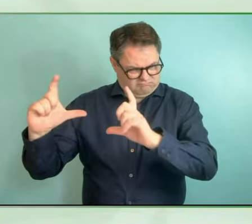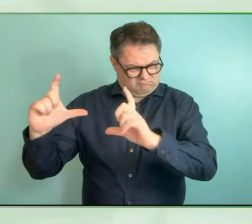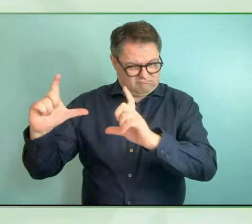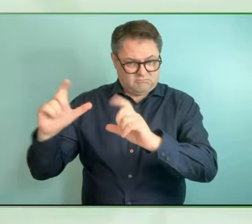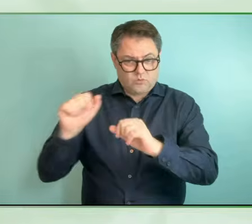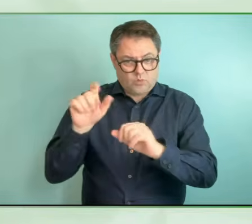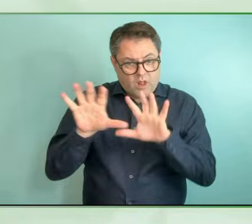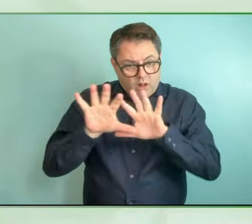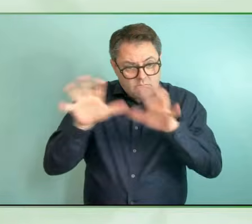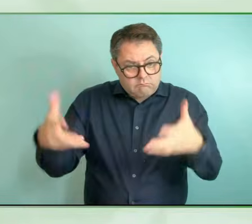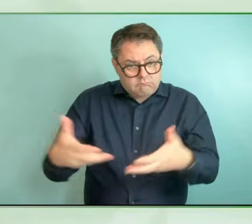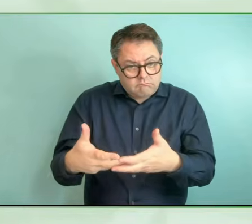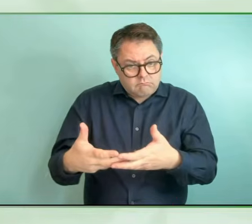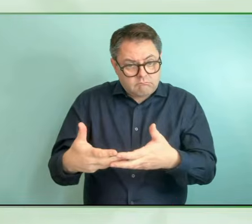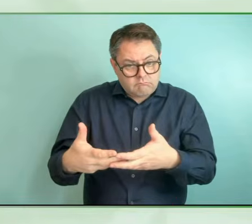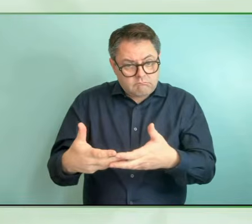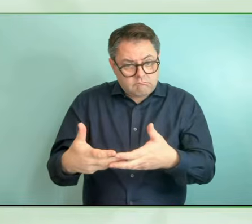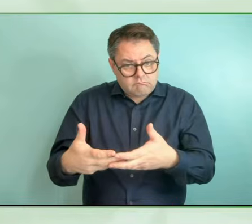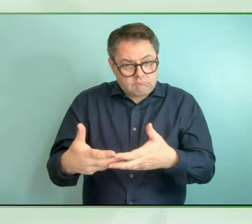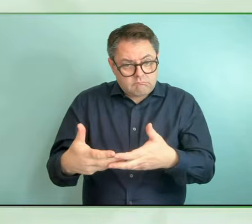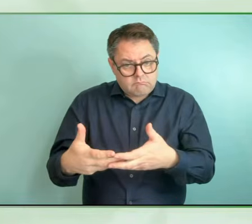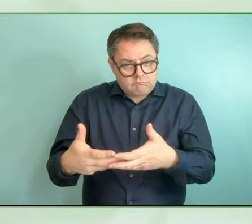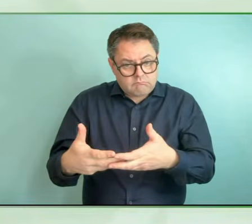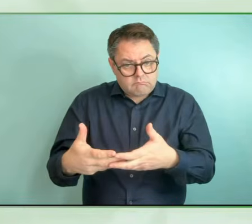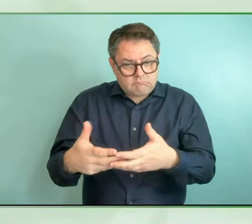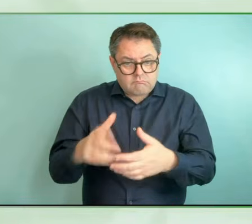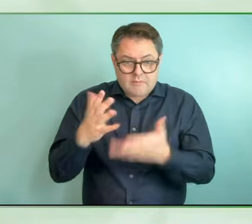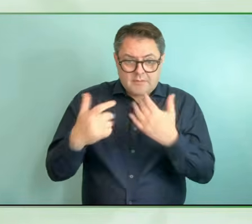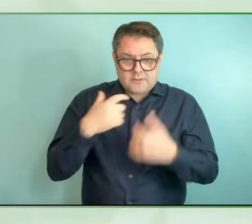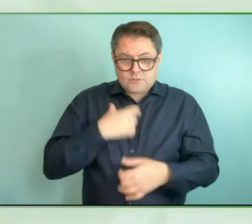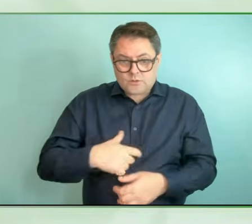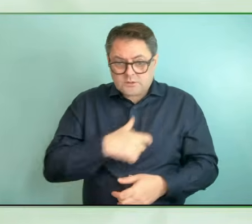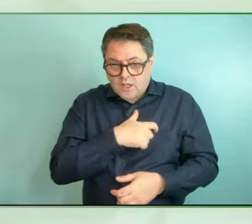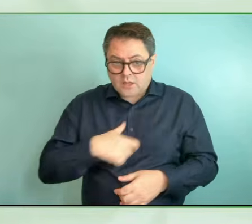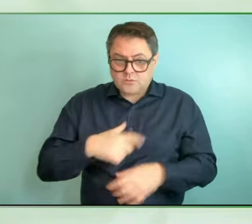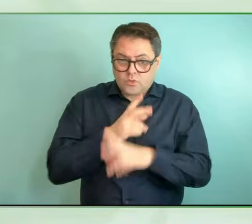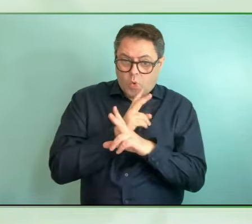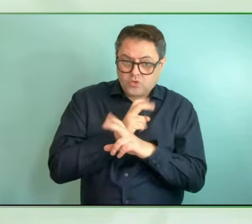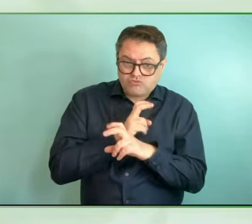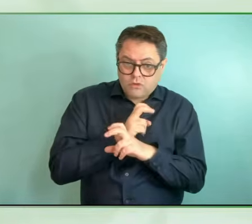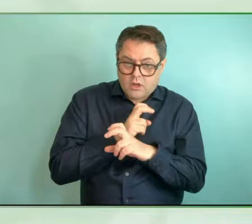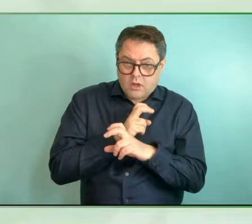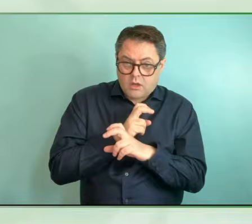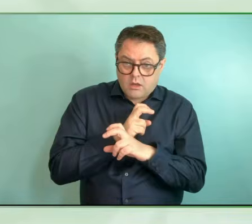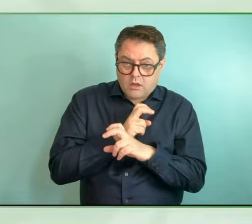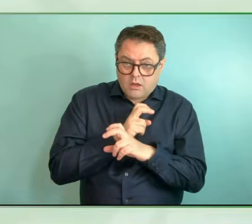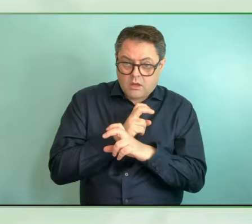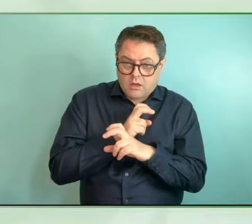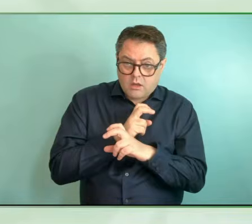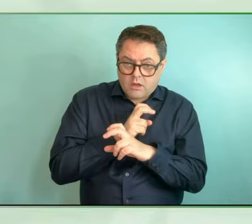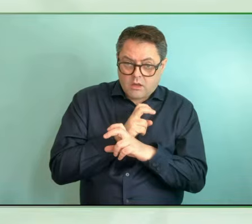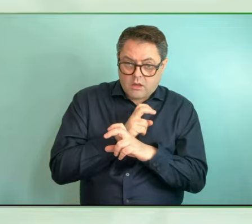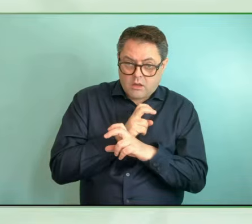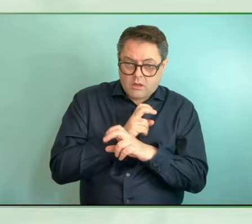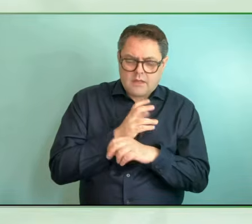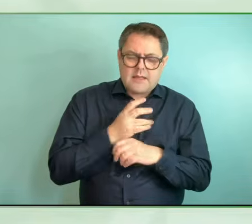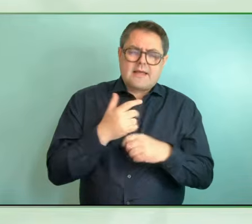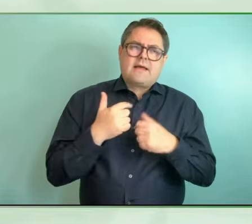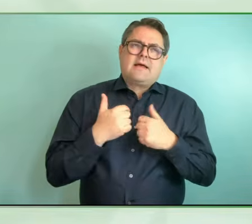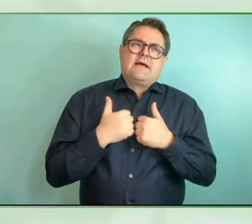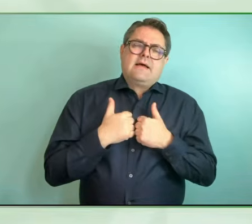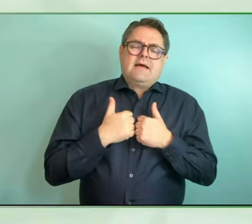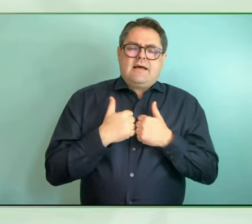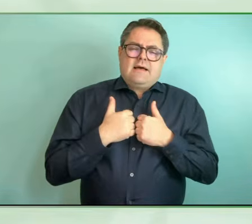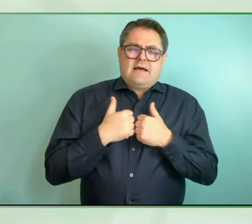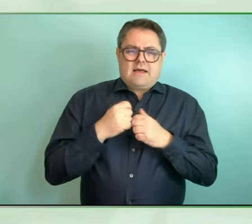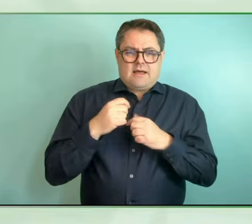for example, in the DACH regions, or Switzerland, or Austria, or not really? Well, the project is not